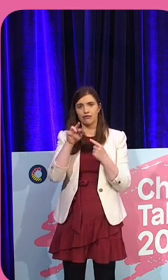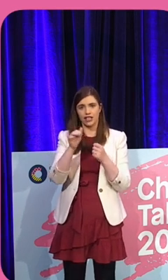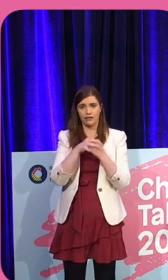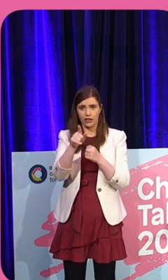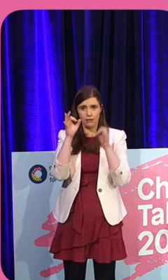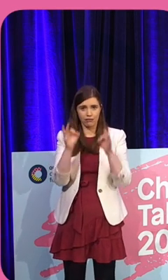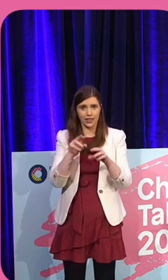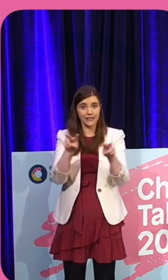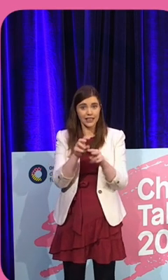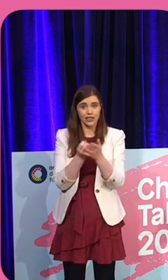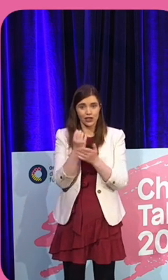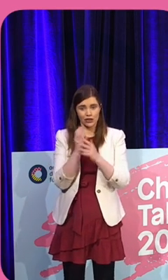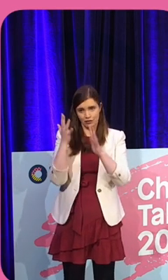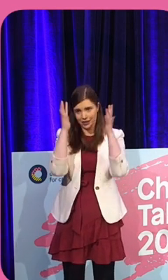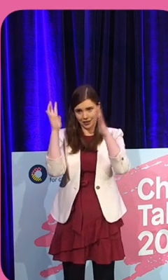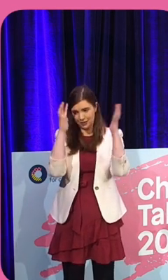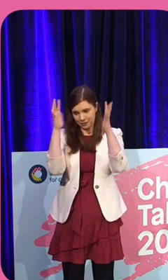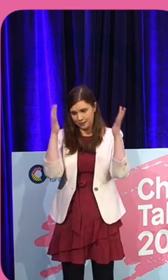stories.